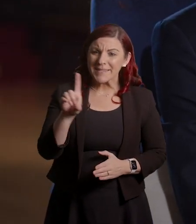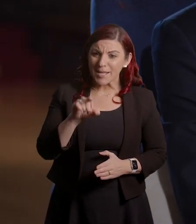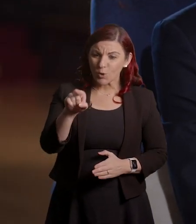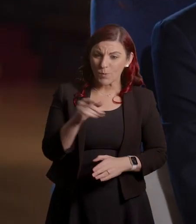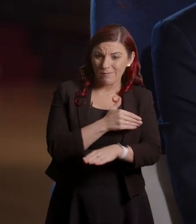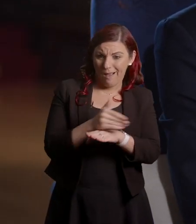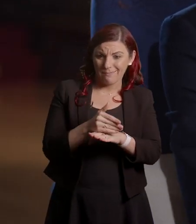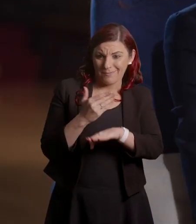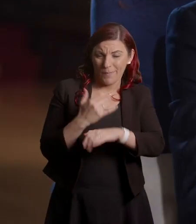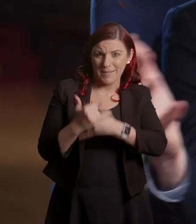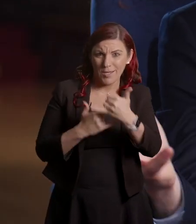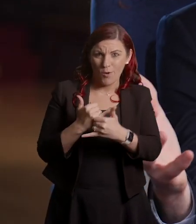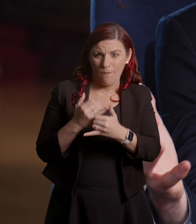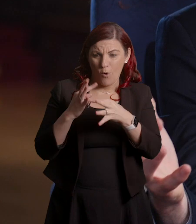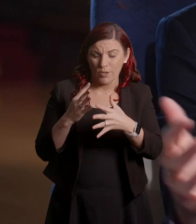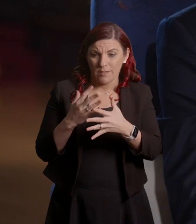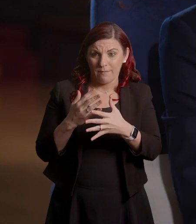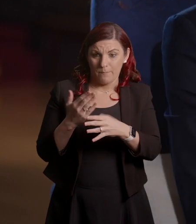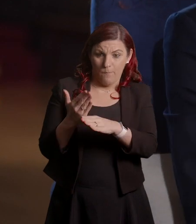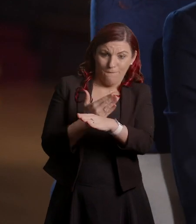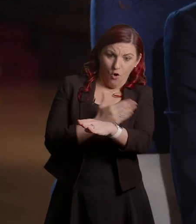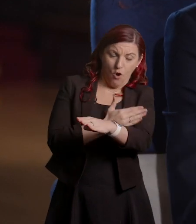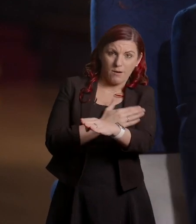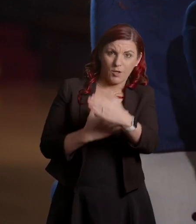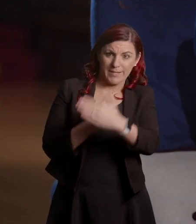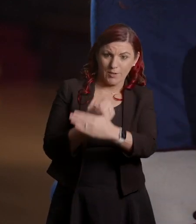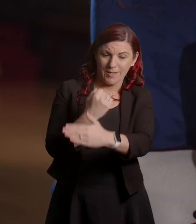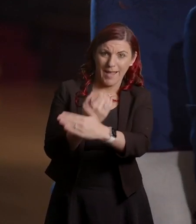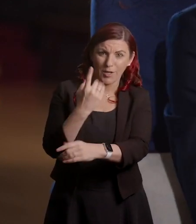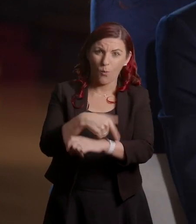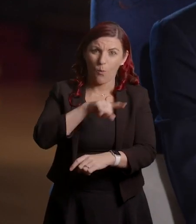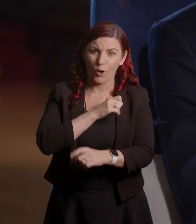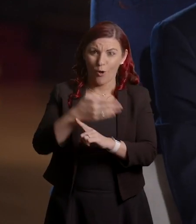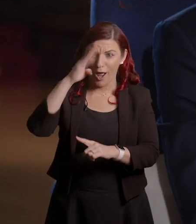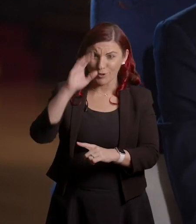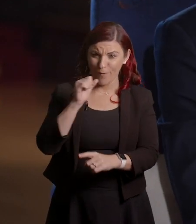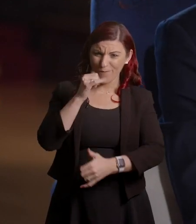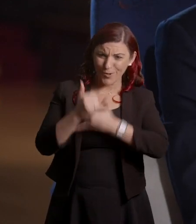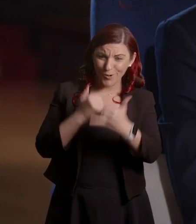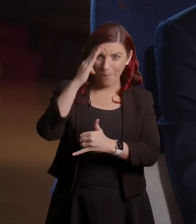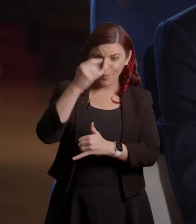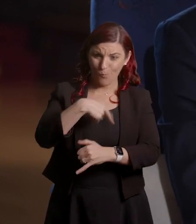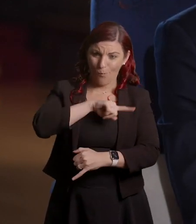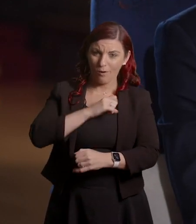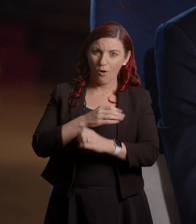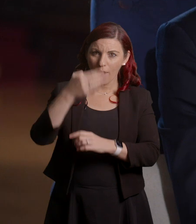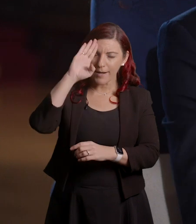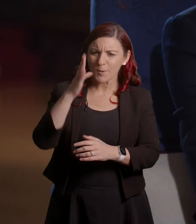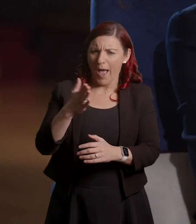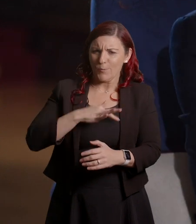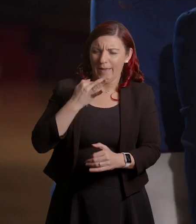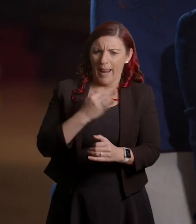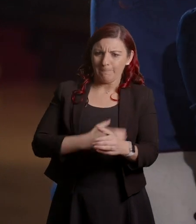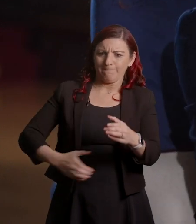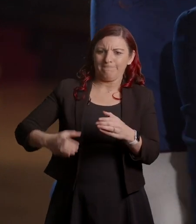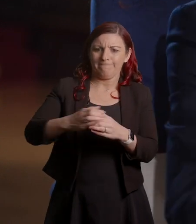setup this year, obviously a hugely successful setup, and you've won an All-Ireland in the first year. What was it like stepping